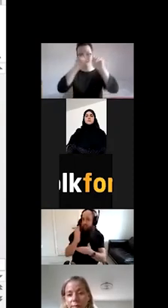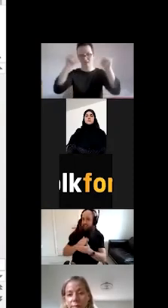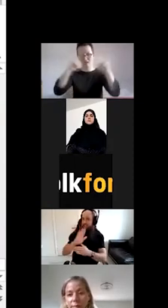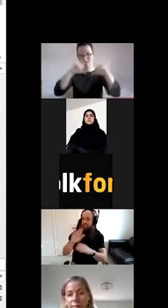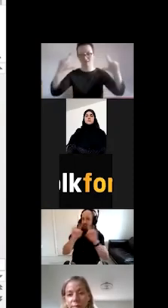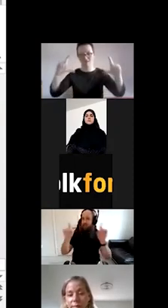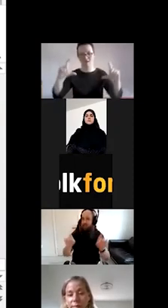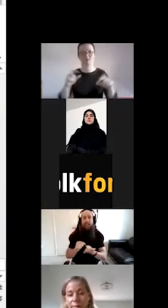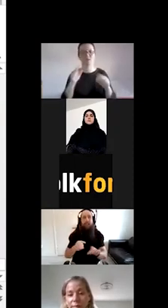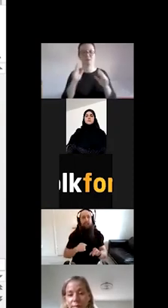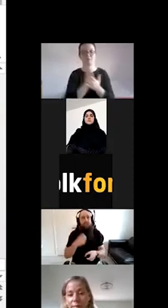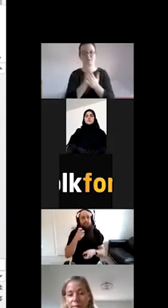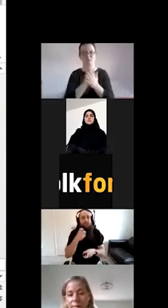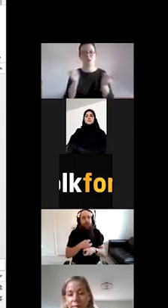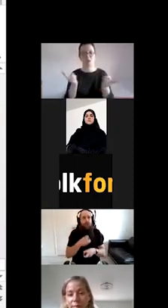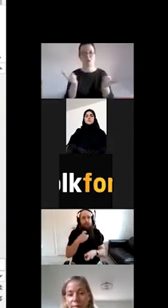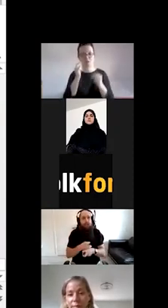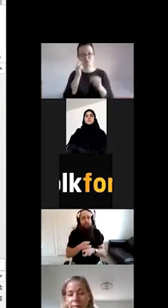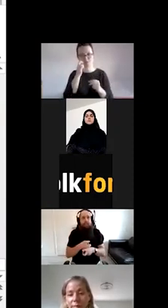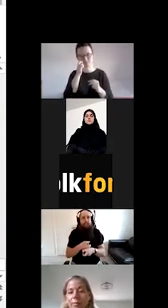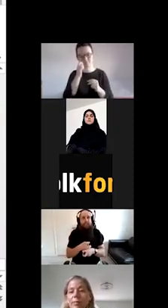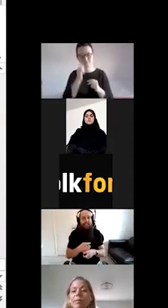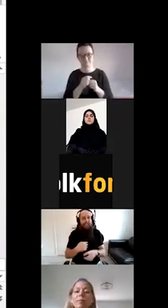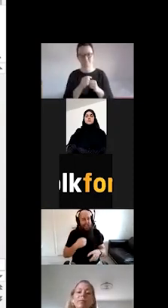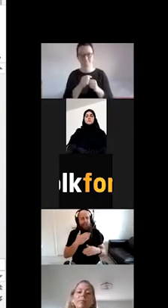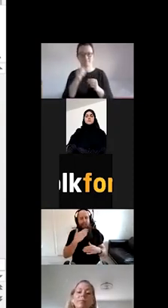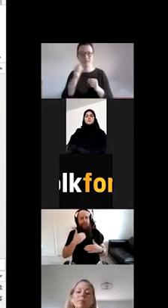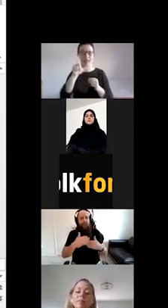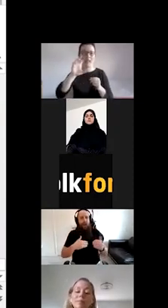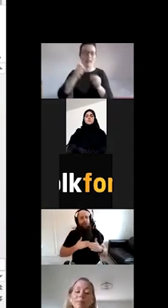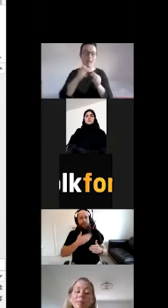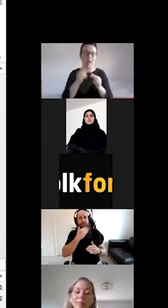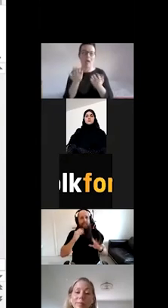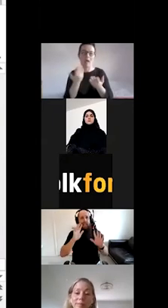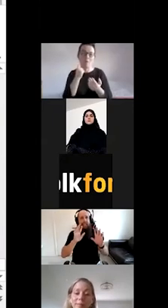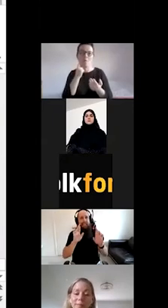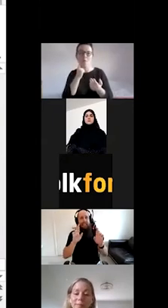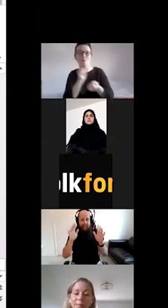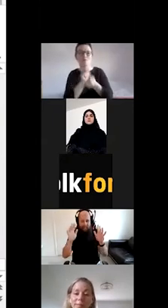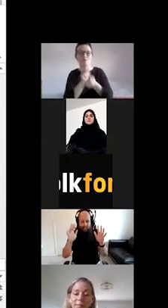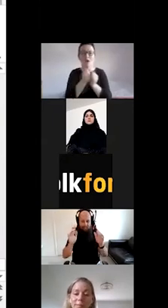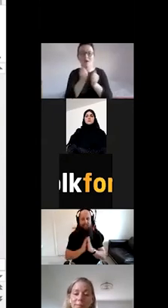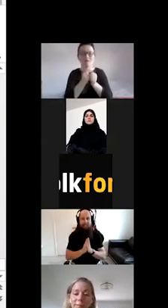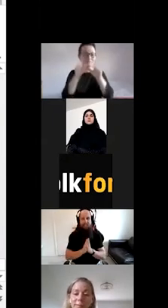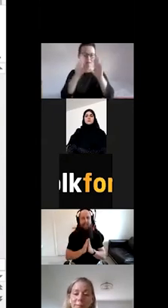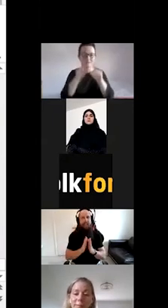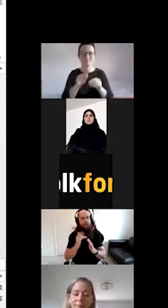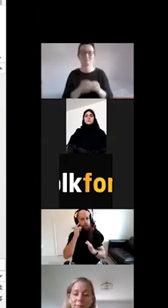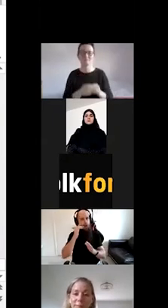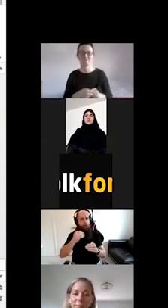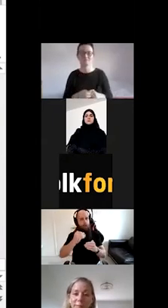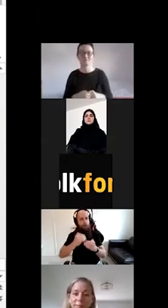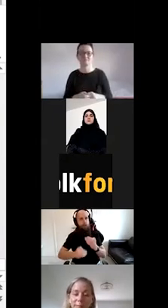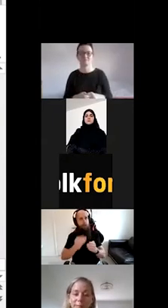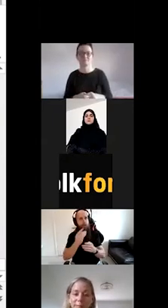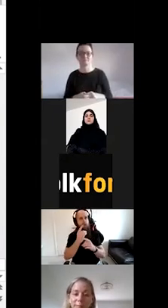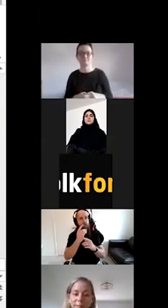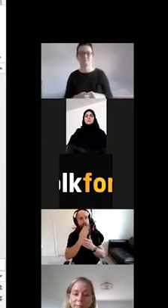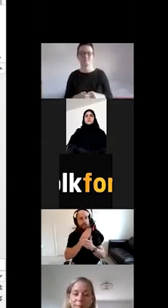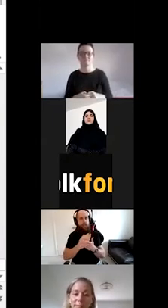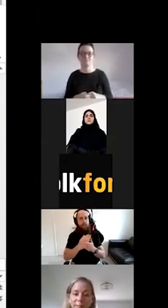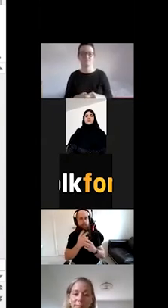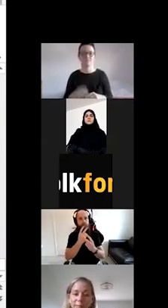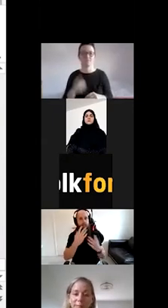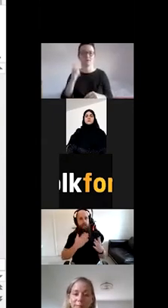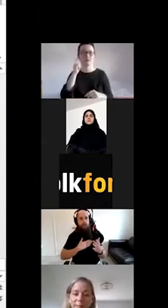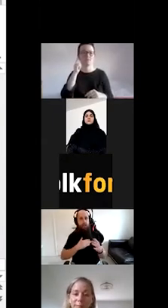trying. I am doing my best. Fantastic. Wait, but I thought I did, because here it says new